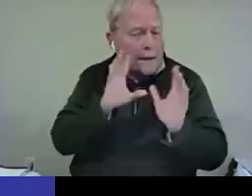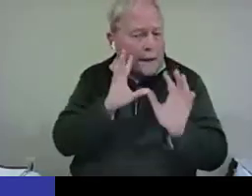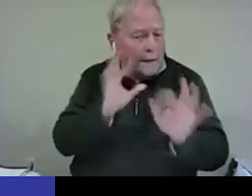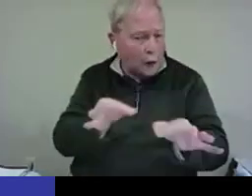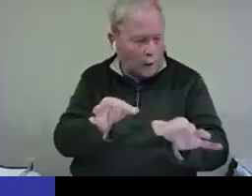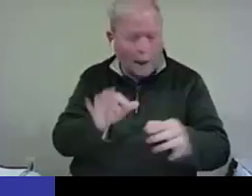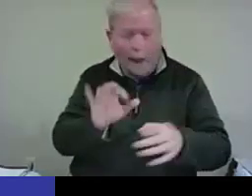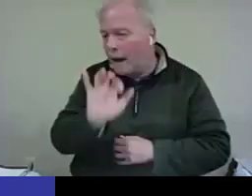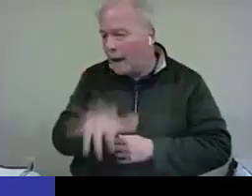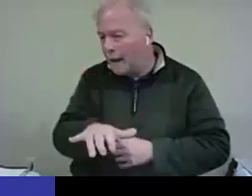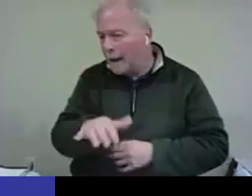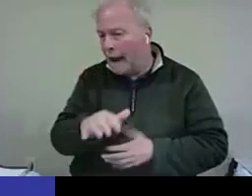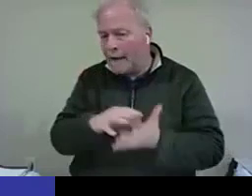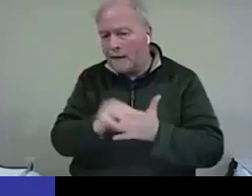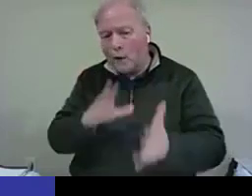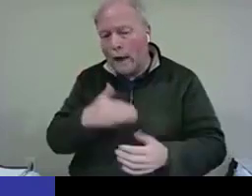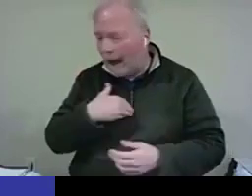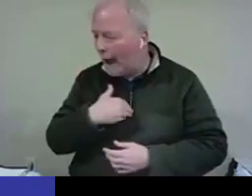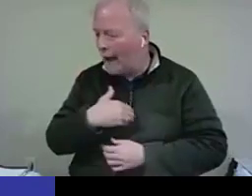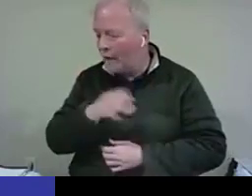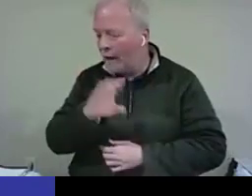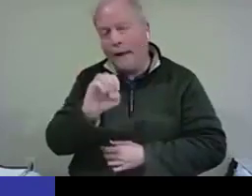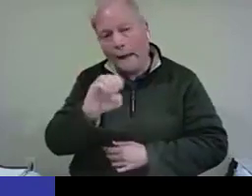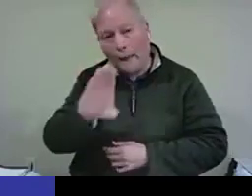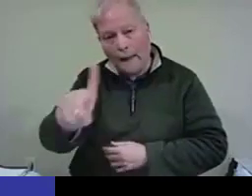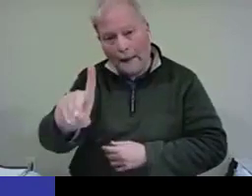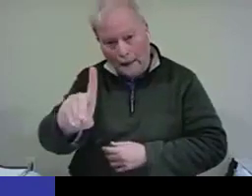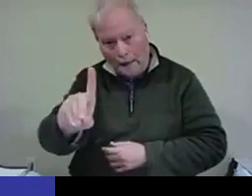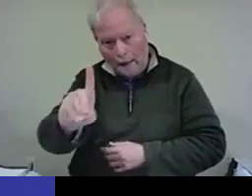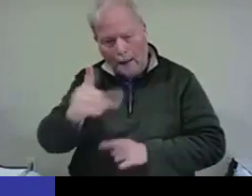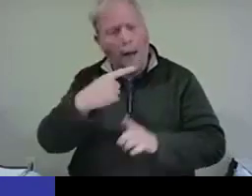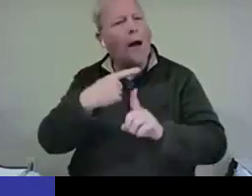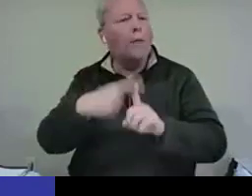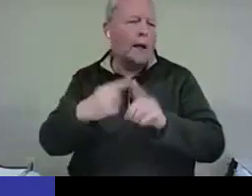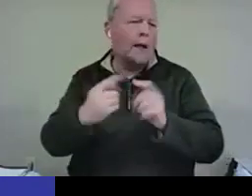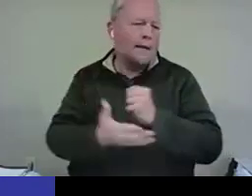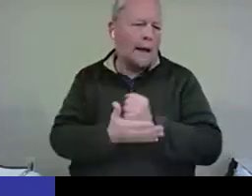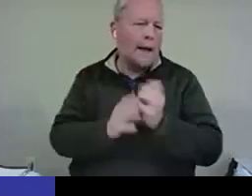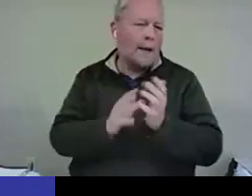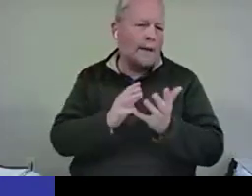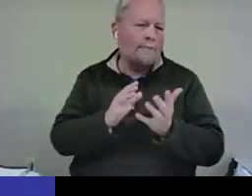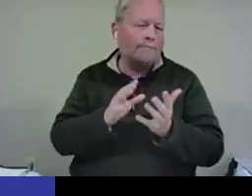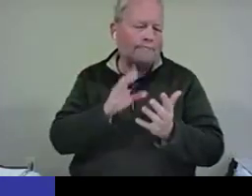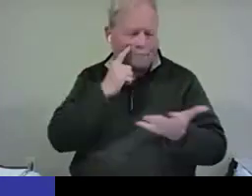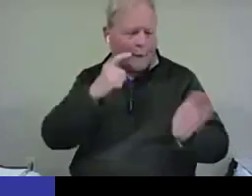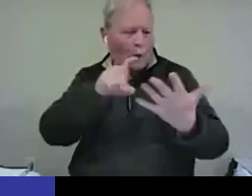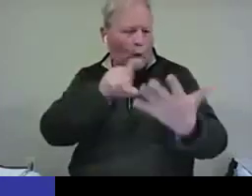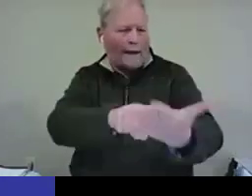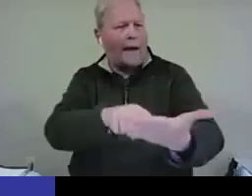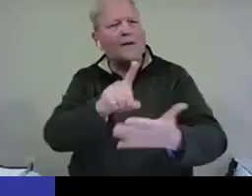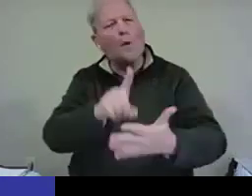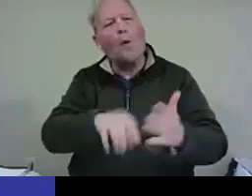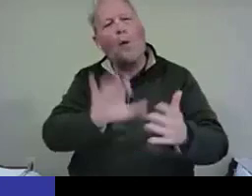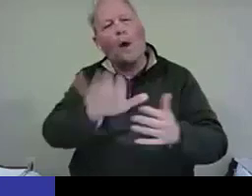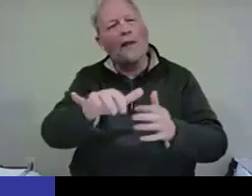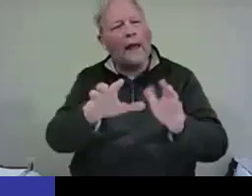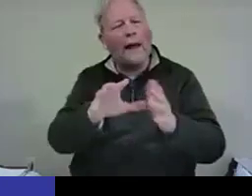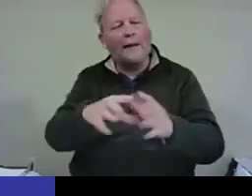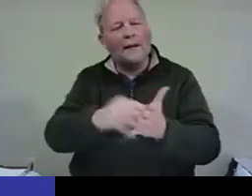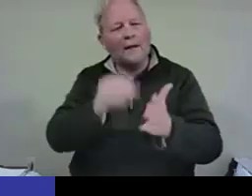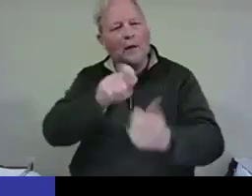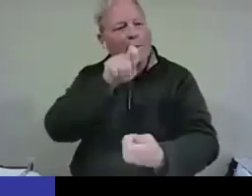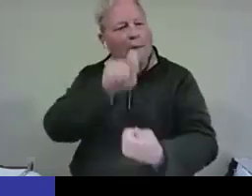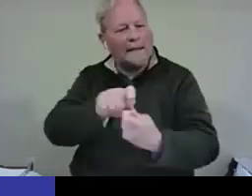behavioral disability and to identify the student's unique needs. So remembering that data earlier that talked about students with social emotional